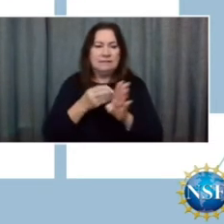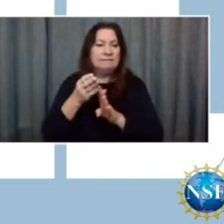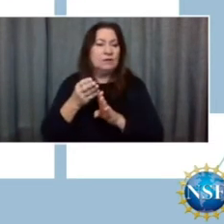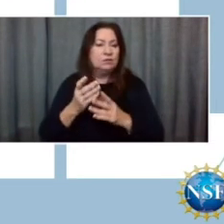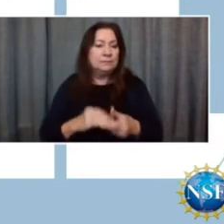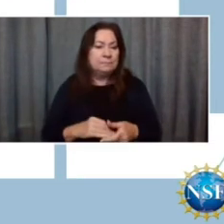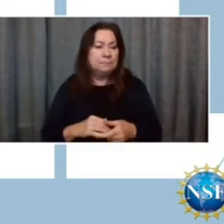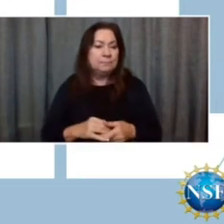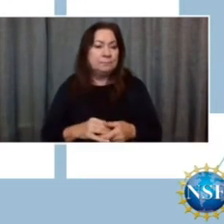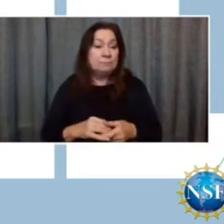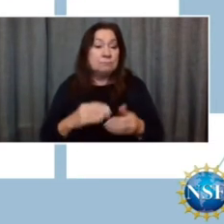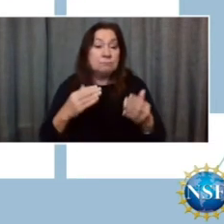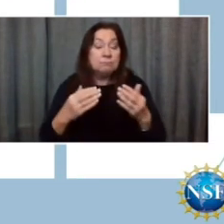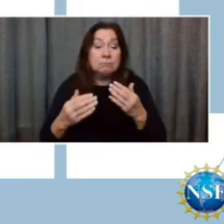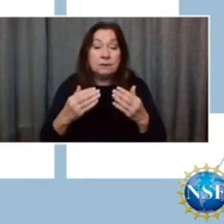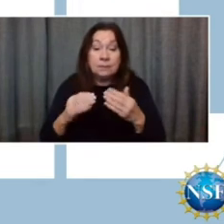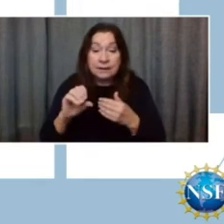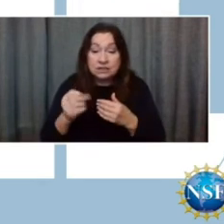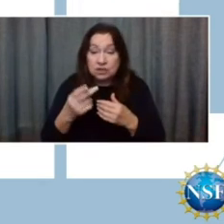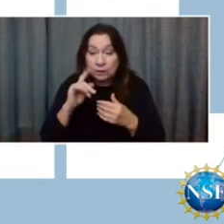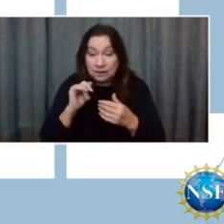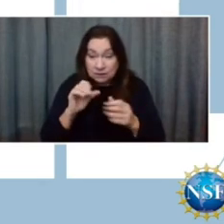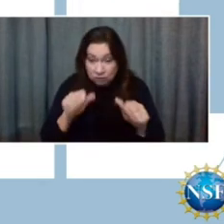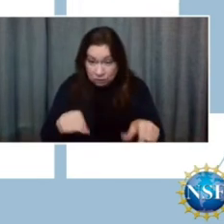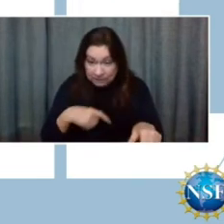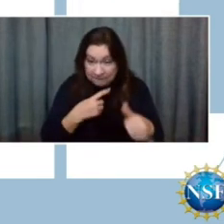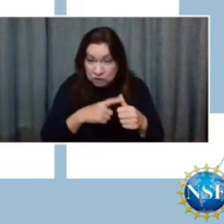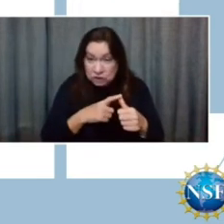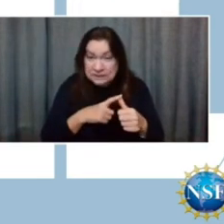And maybe Shruti, could you go first with that?